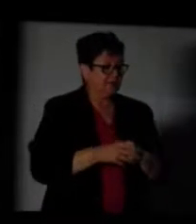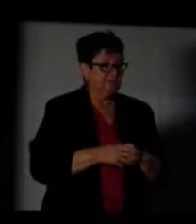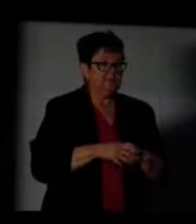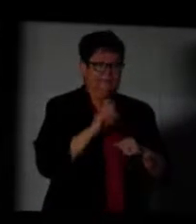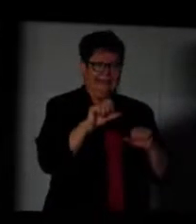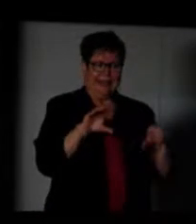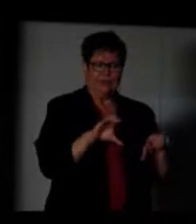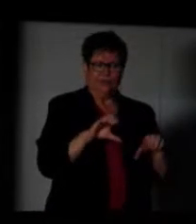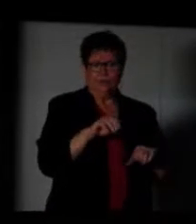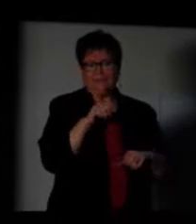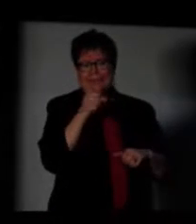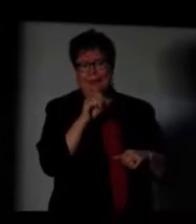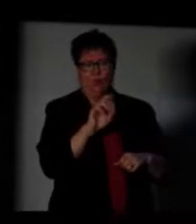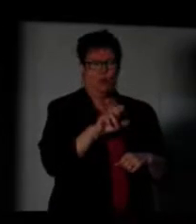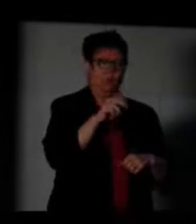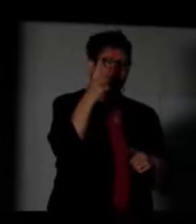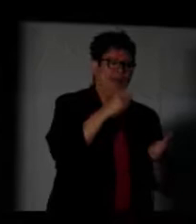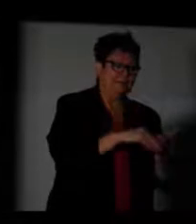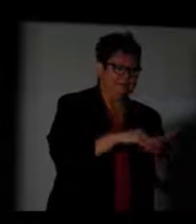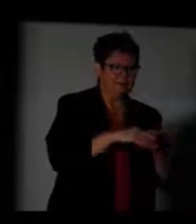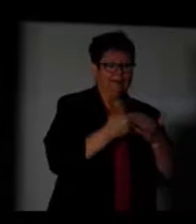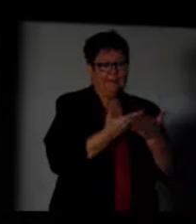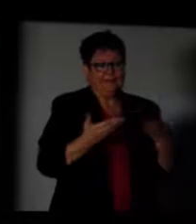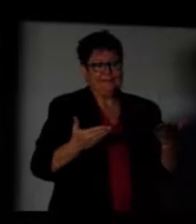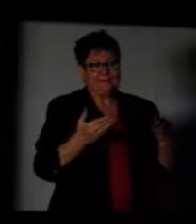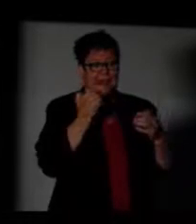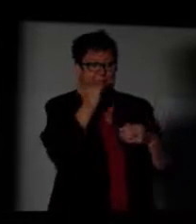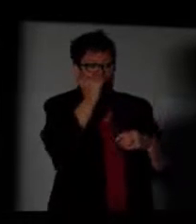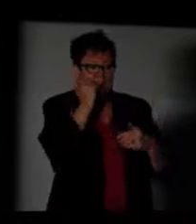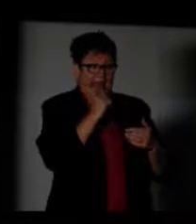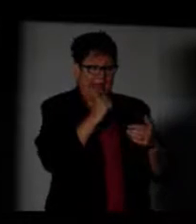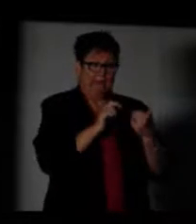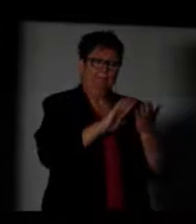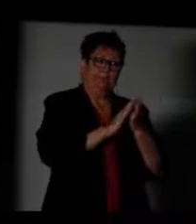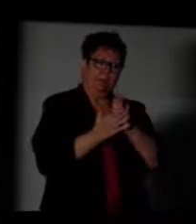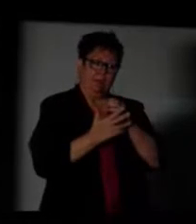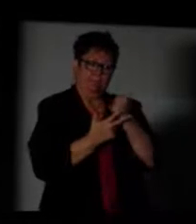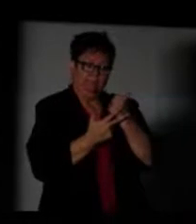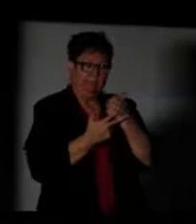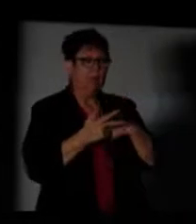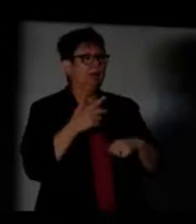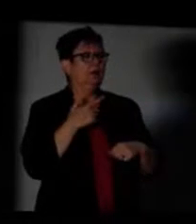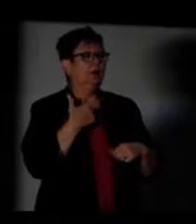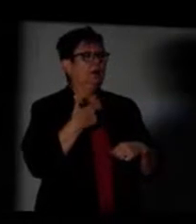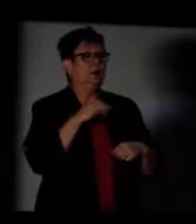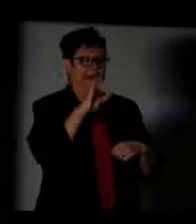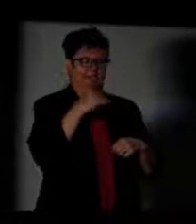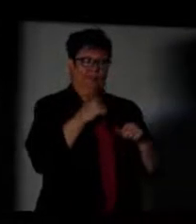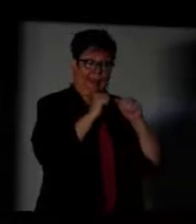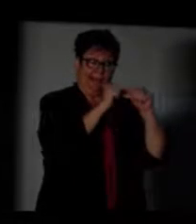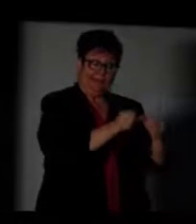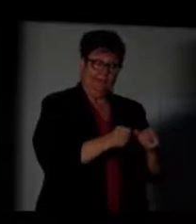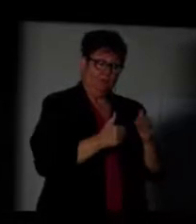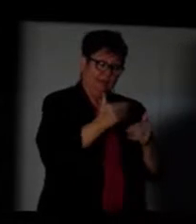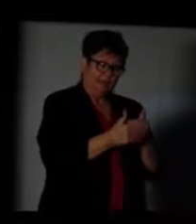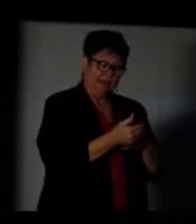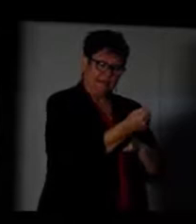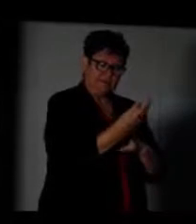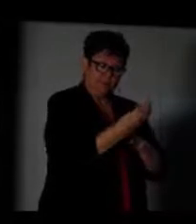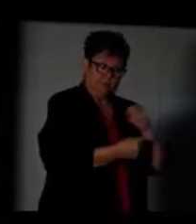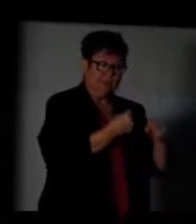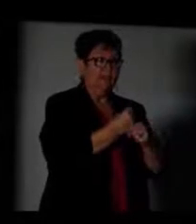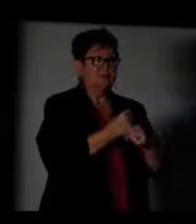this, for herbarium collections at least, I think that we can do these around the world in the next few years if that's what we choose